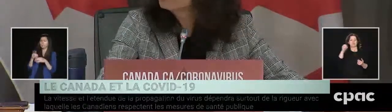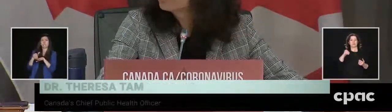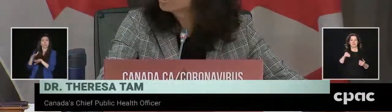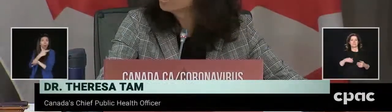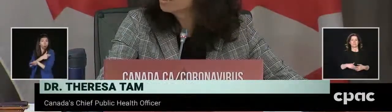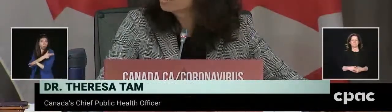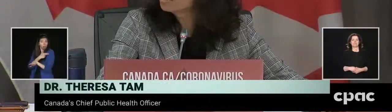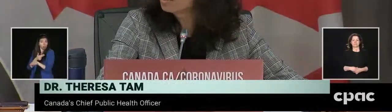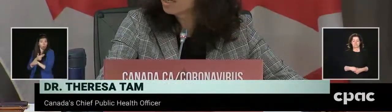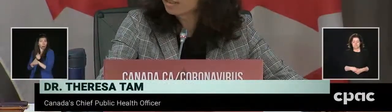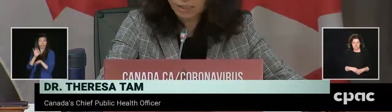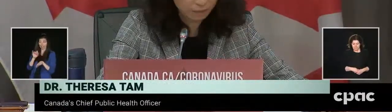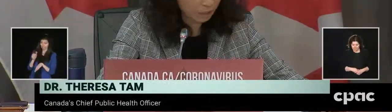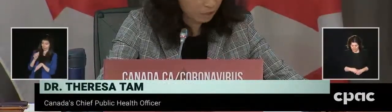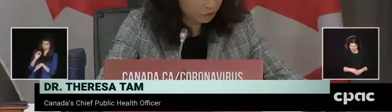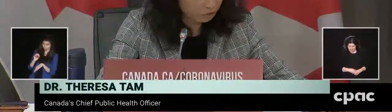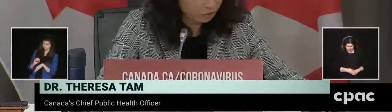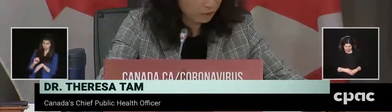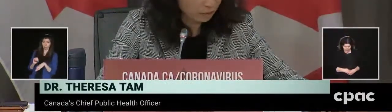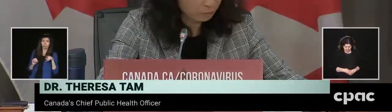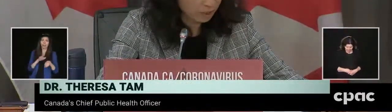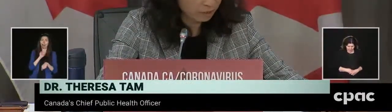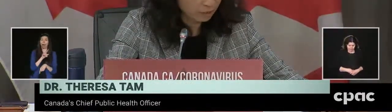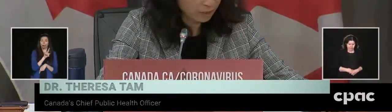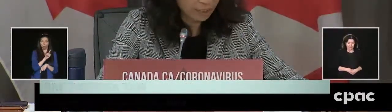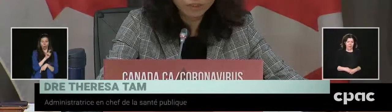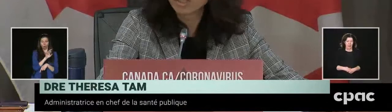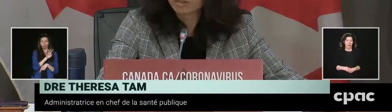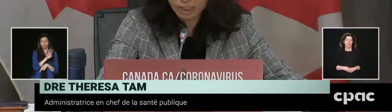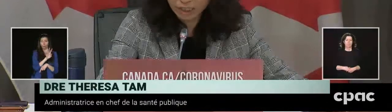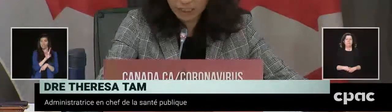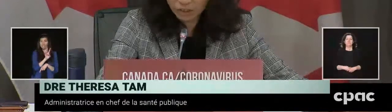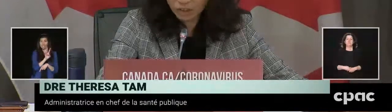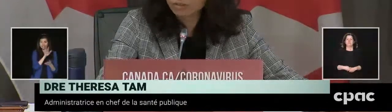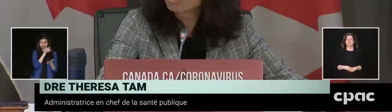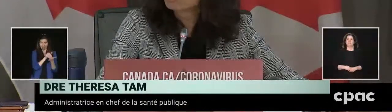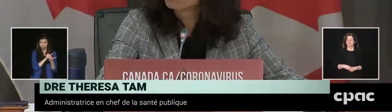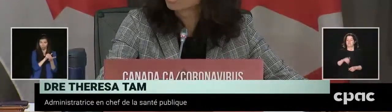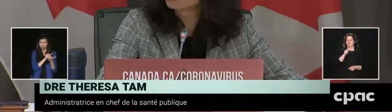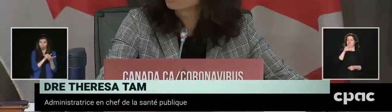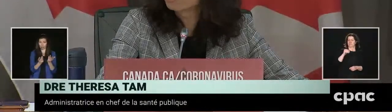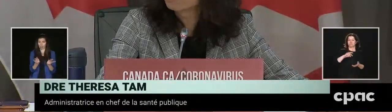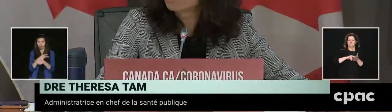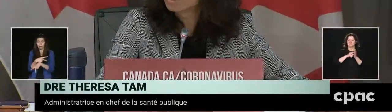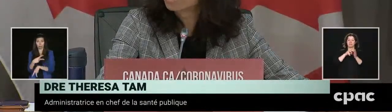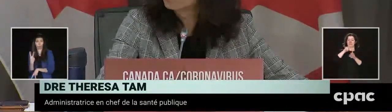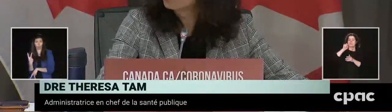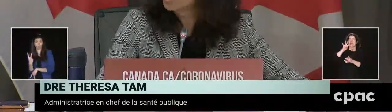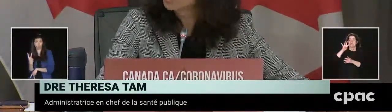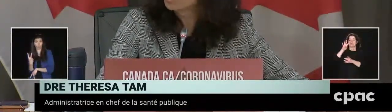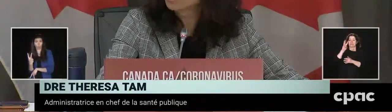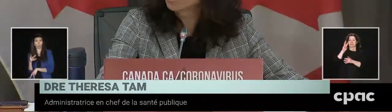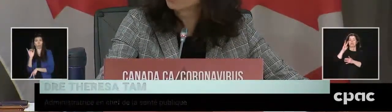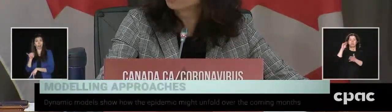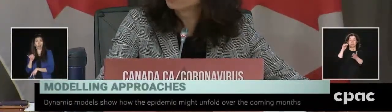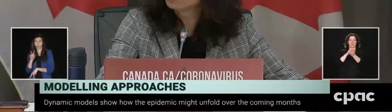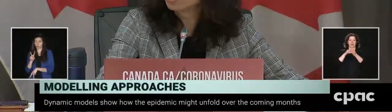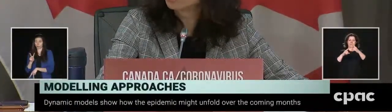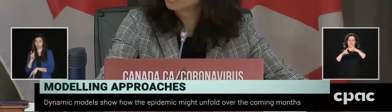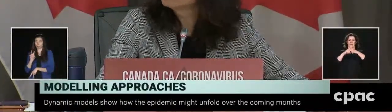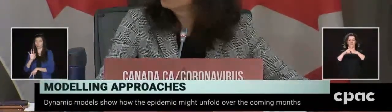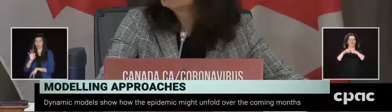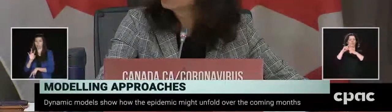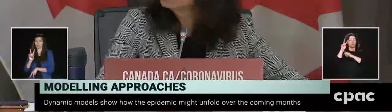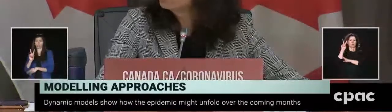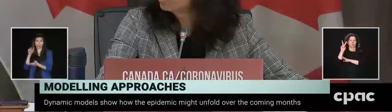multiply 146,000 by 2. So that will be like 292,000. So that is how we